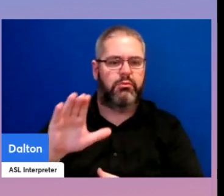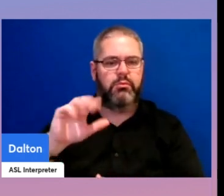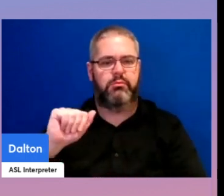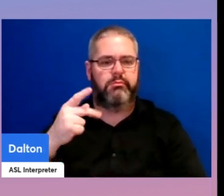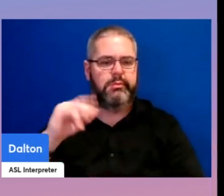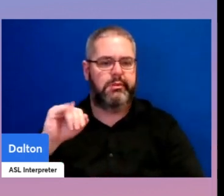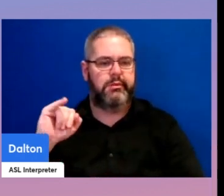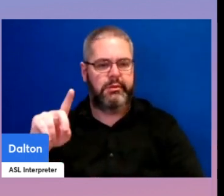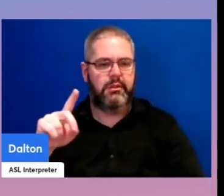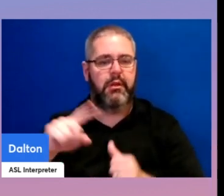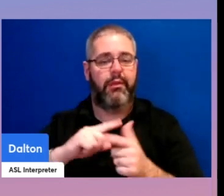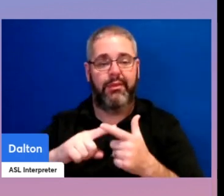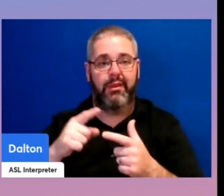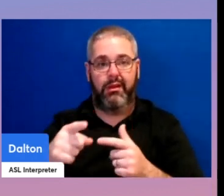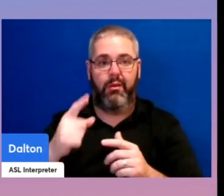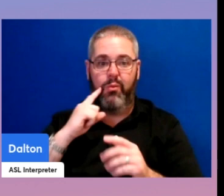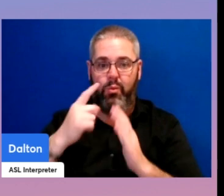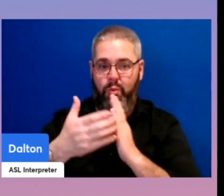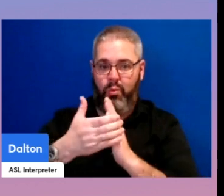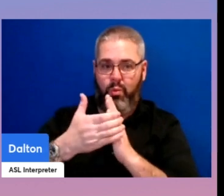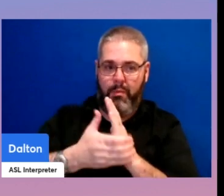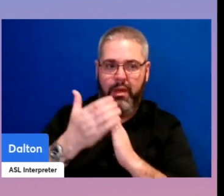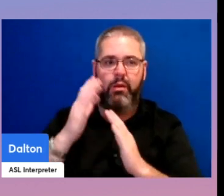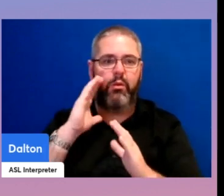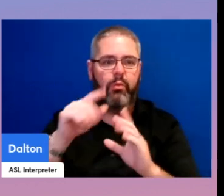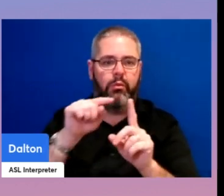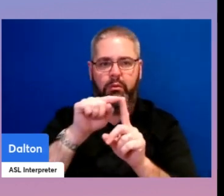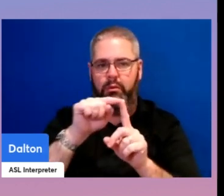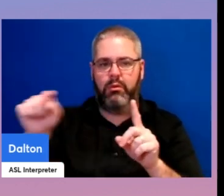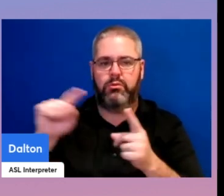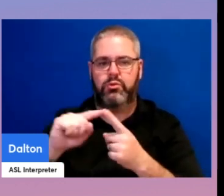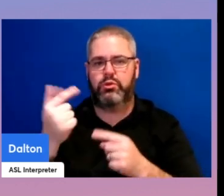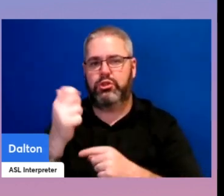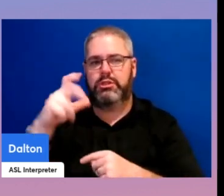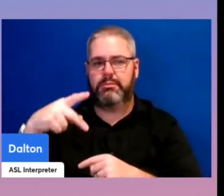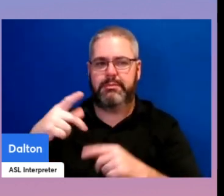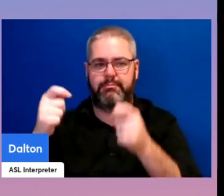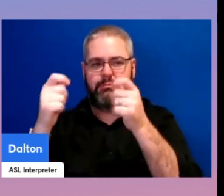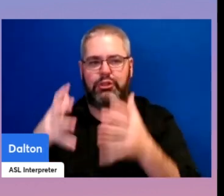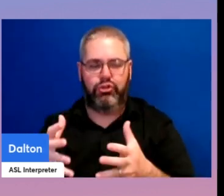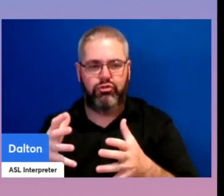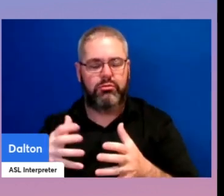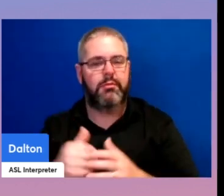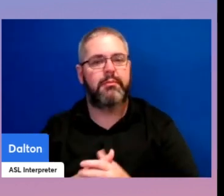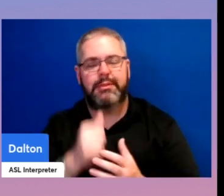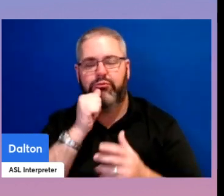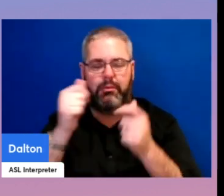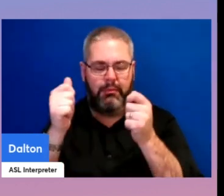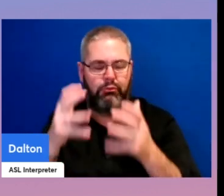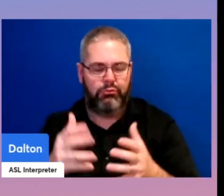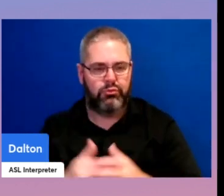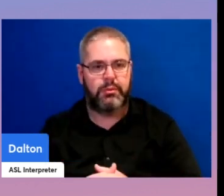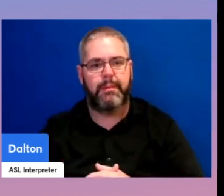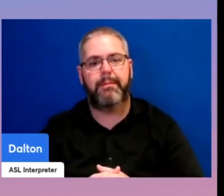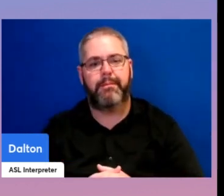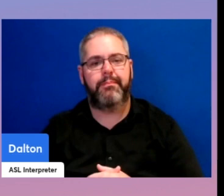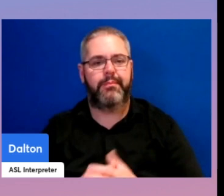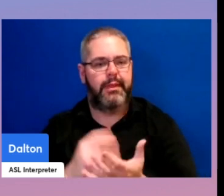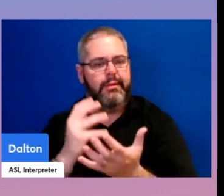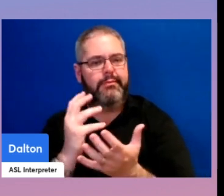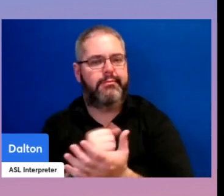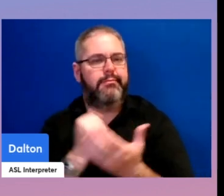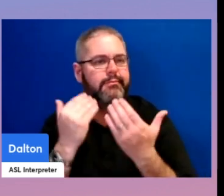should automatically be reflected in GCP Secrets Manager. So let's wait for